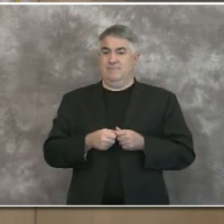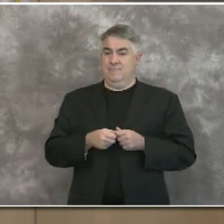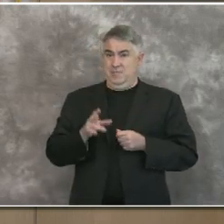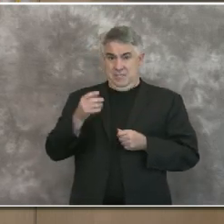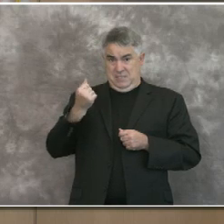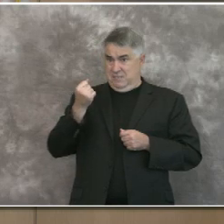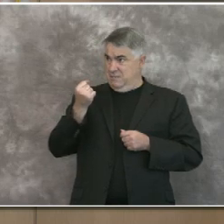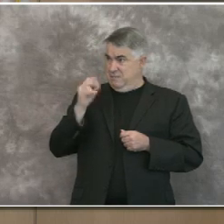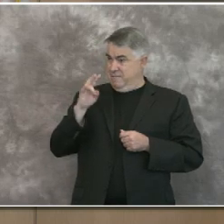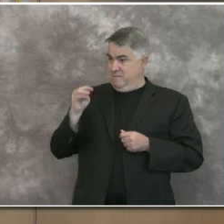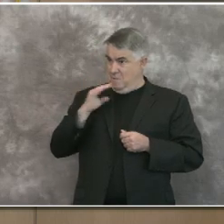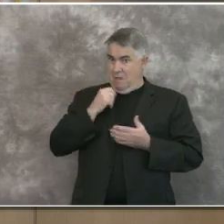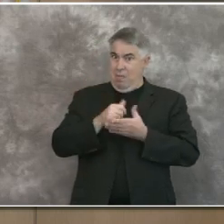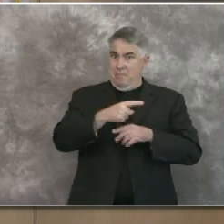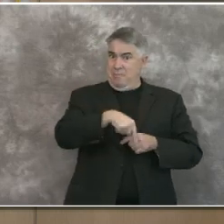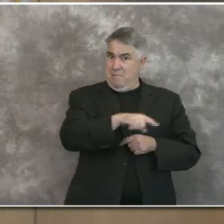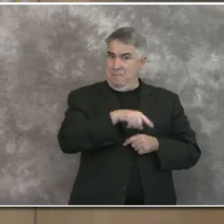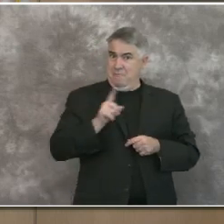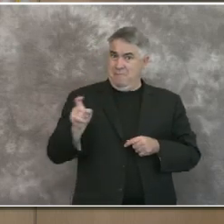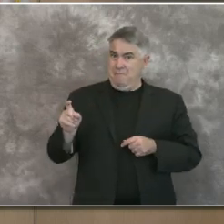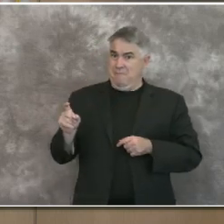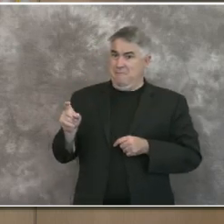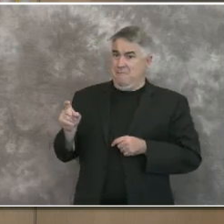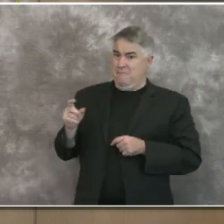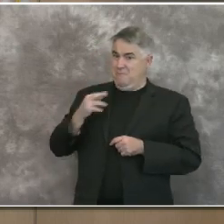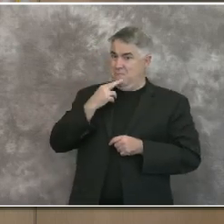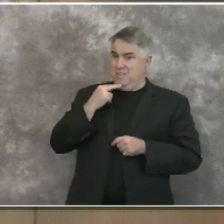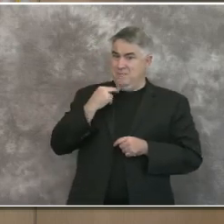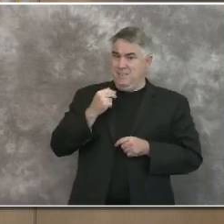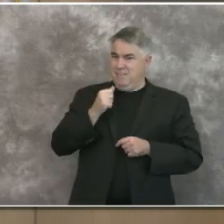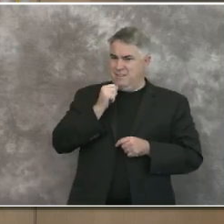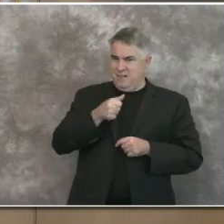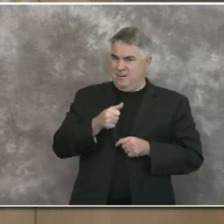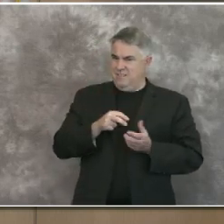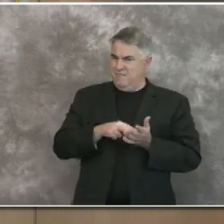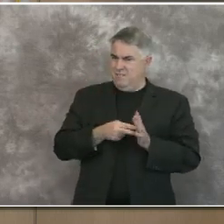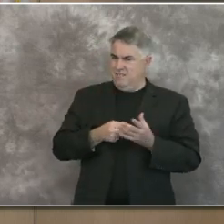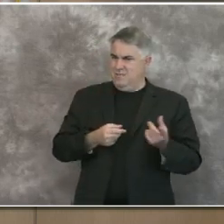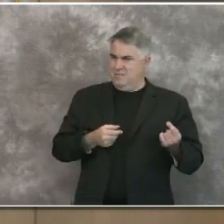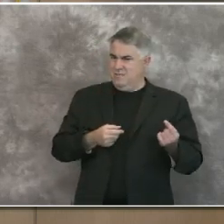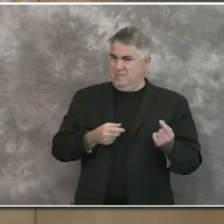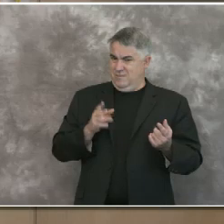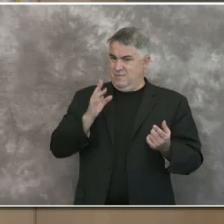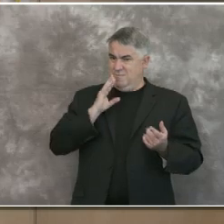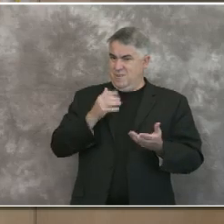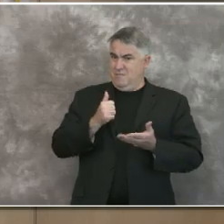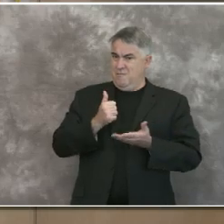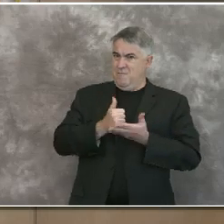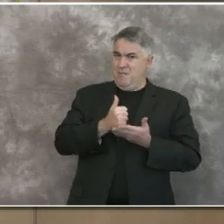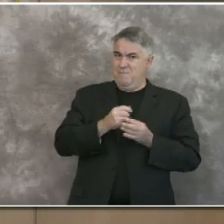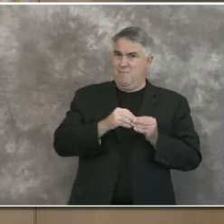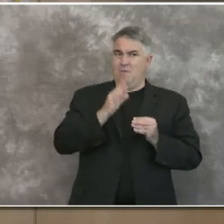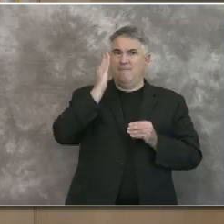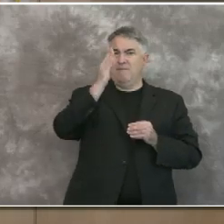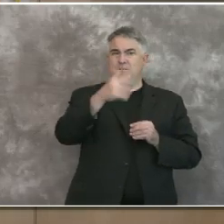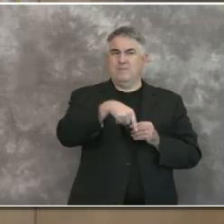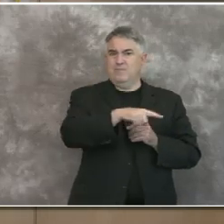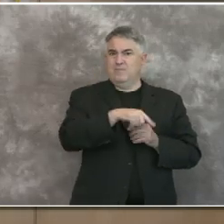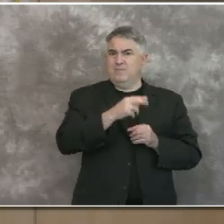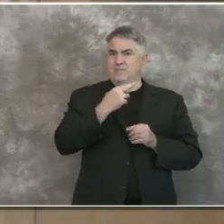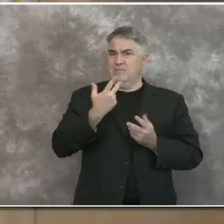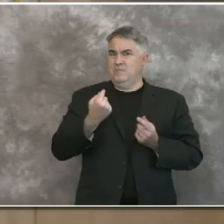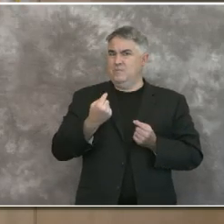Diego restaurants? And if not, are you all considering any more help for them in the future? Thank I'll you. ask Supervisor Fletcher to